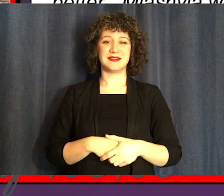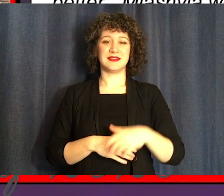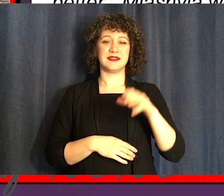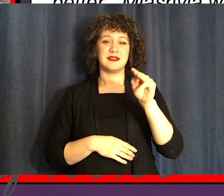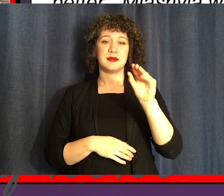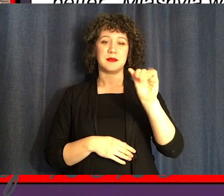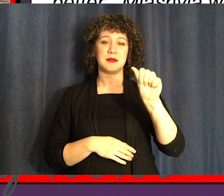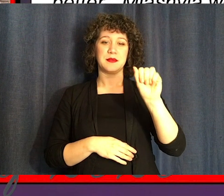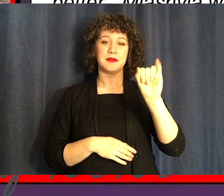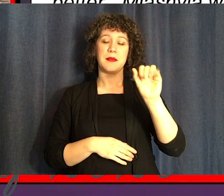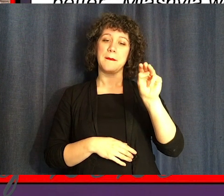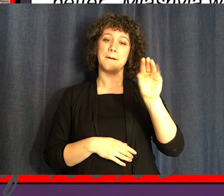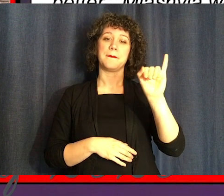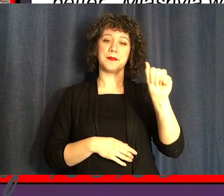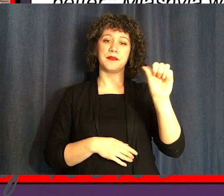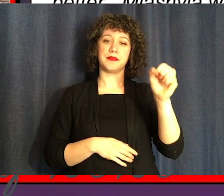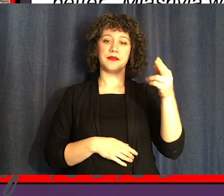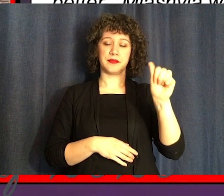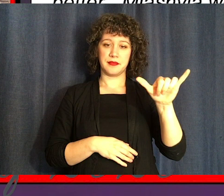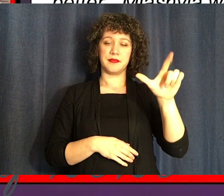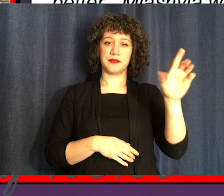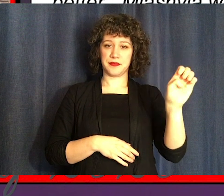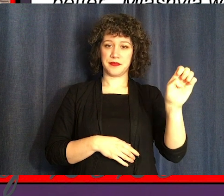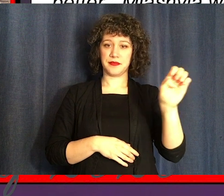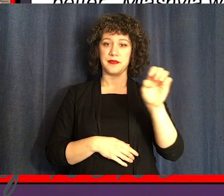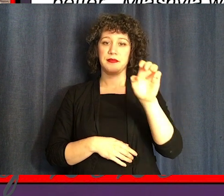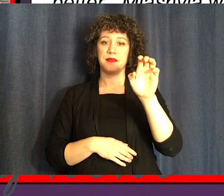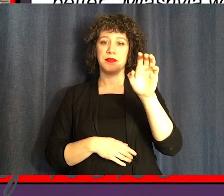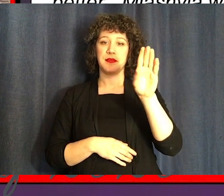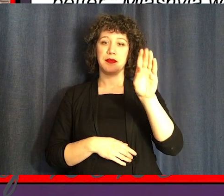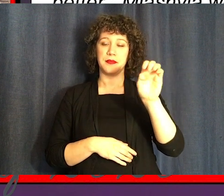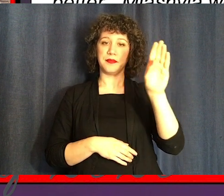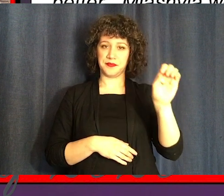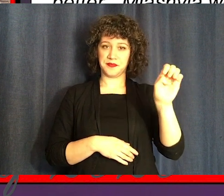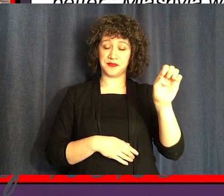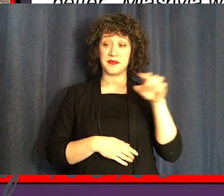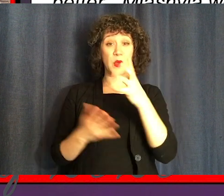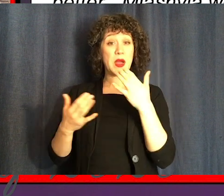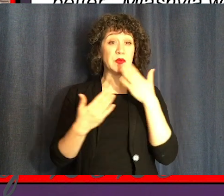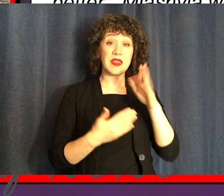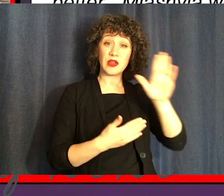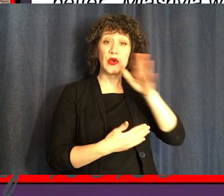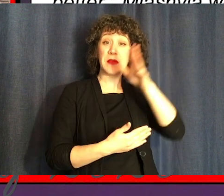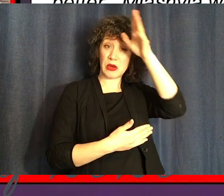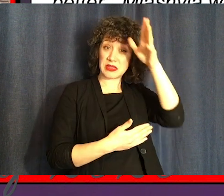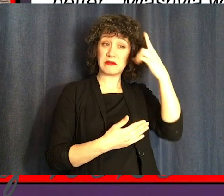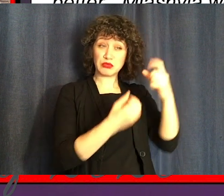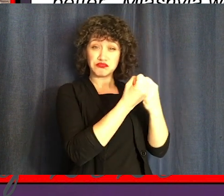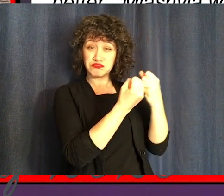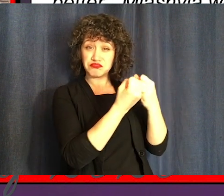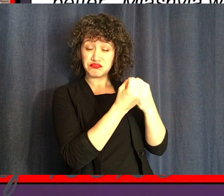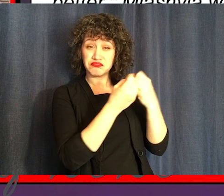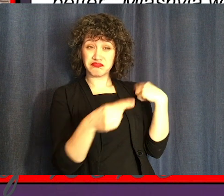Mishaila Beebe. Mishaila would like to thank her parents and family for being there and being such